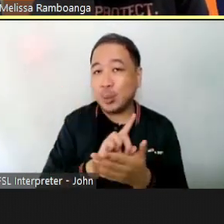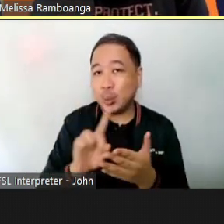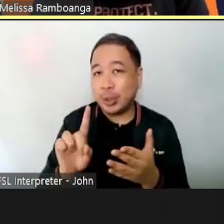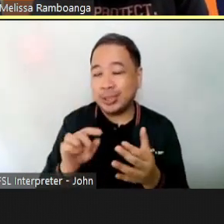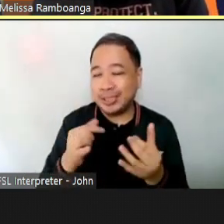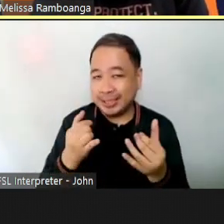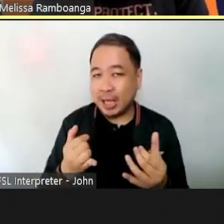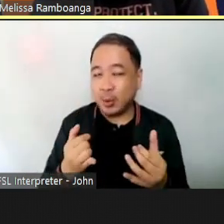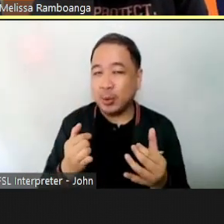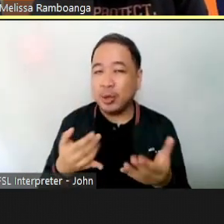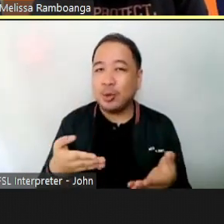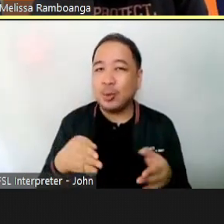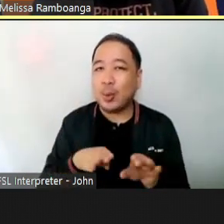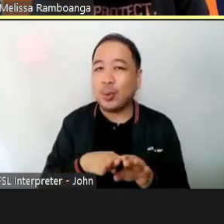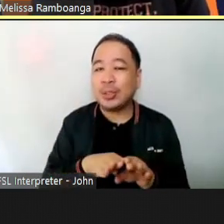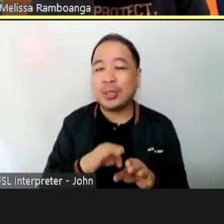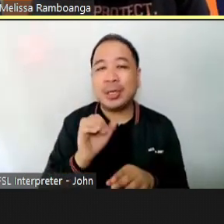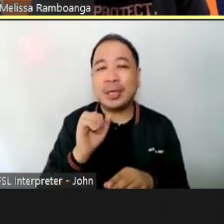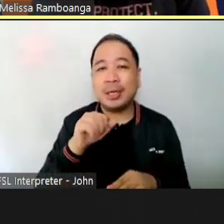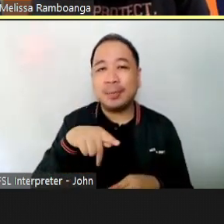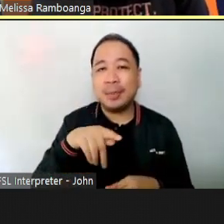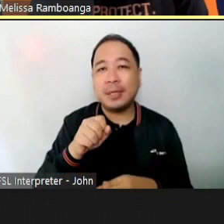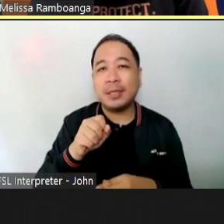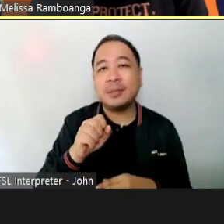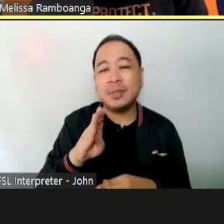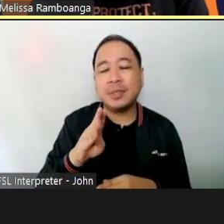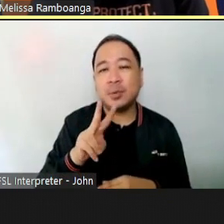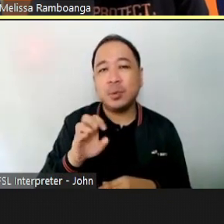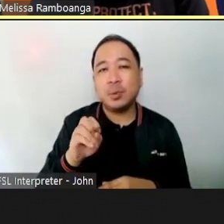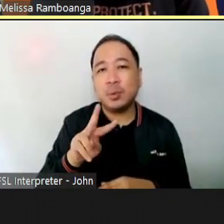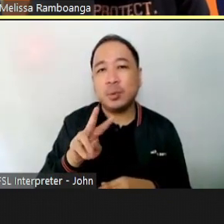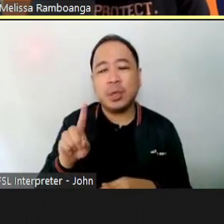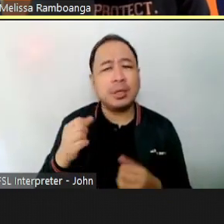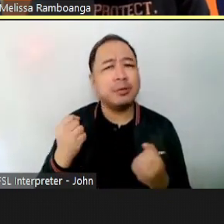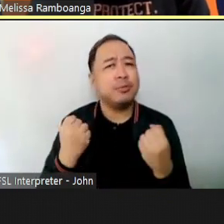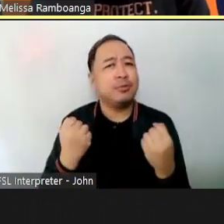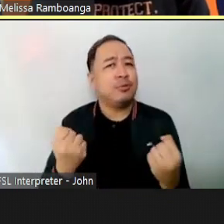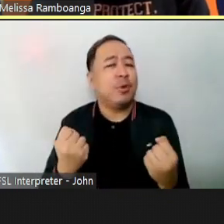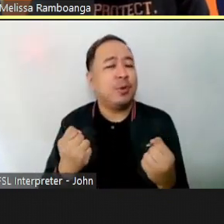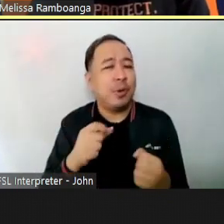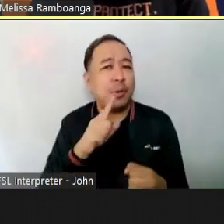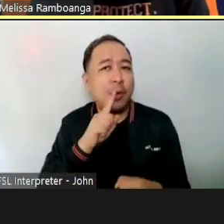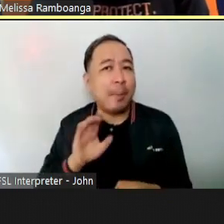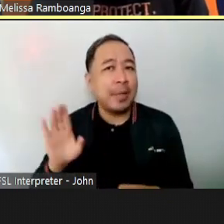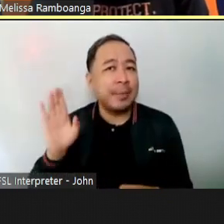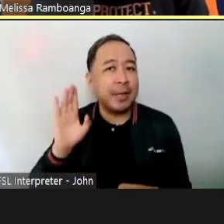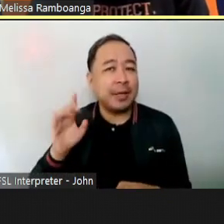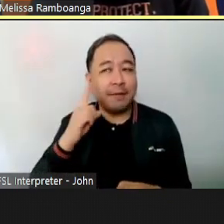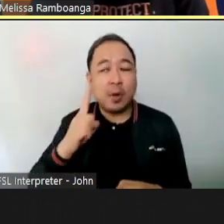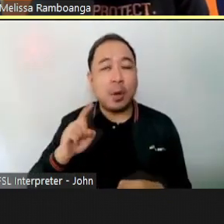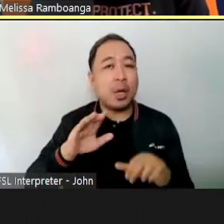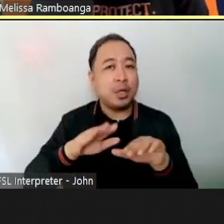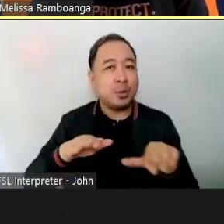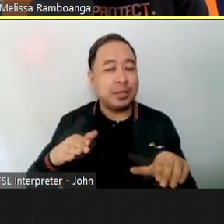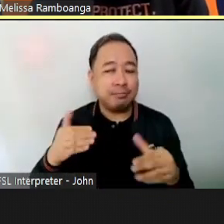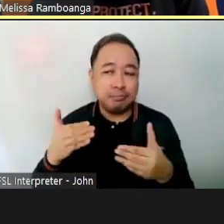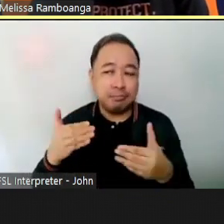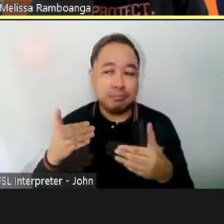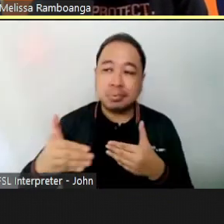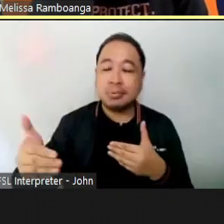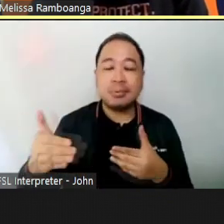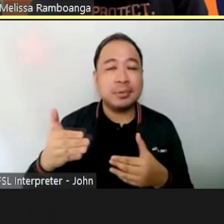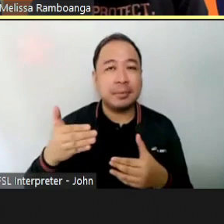Para sa Bata 2021 with even a stronger commitment to children as we move forward towards a